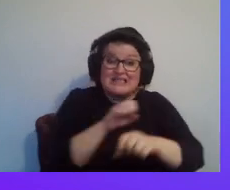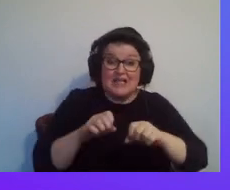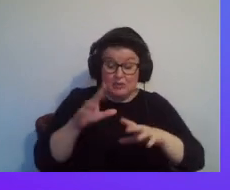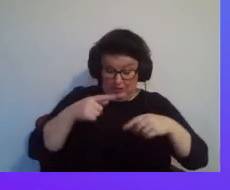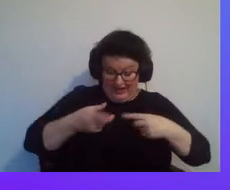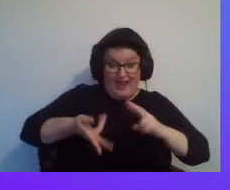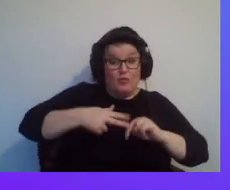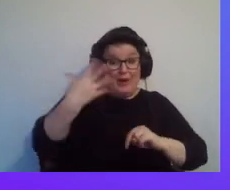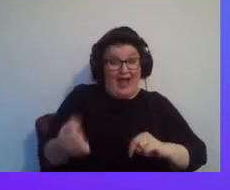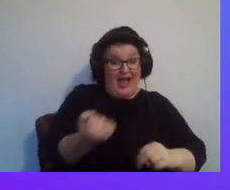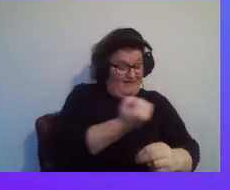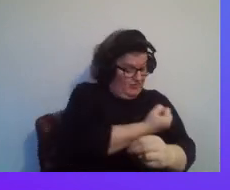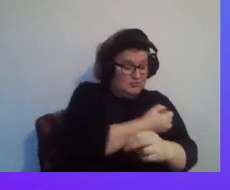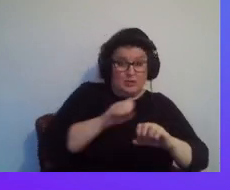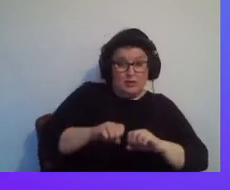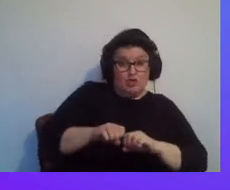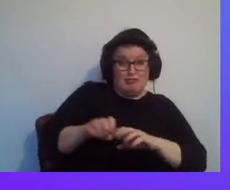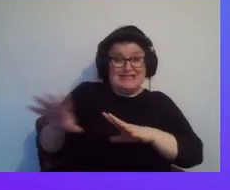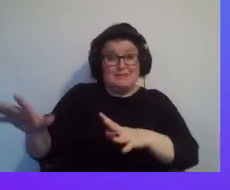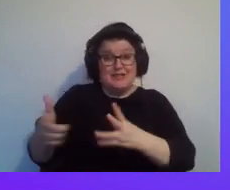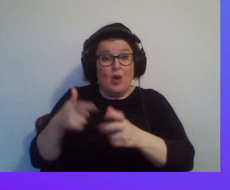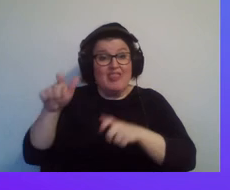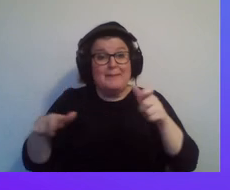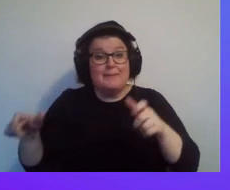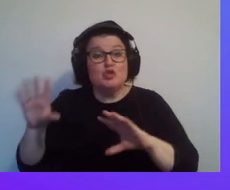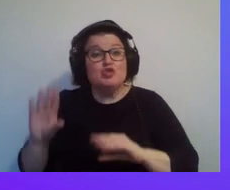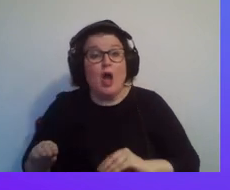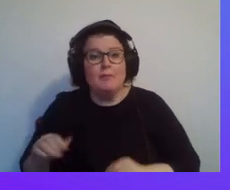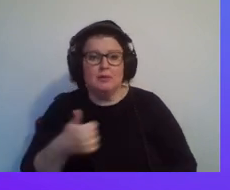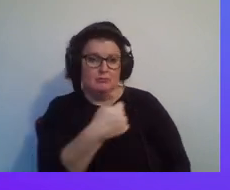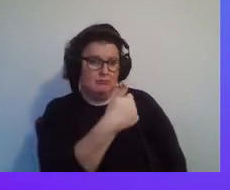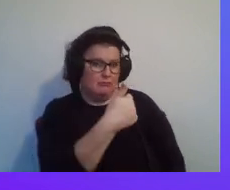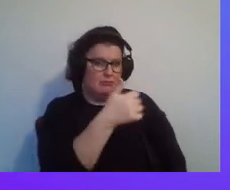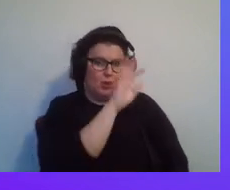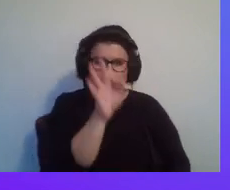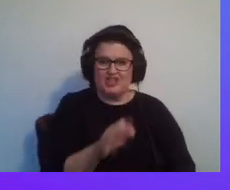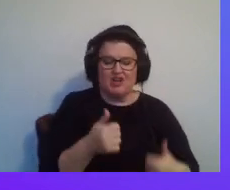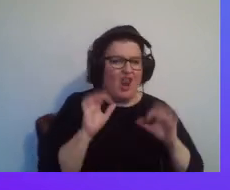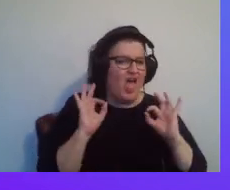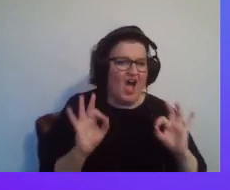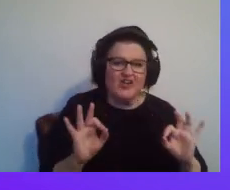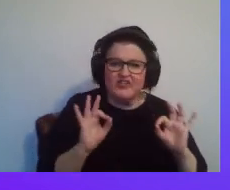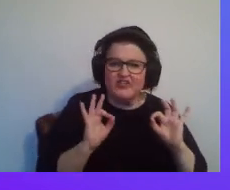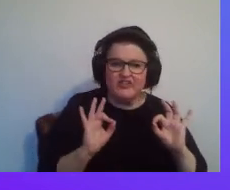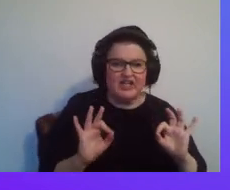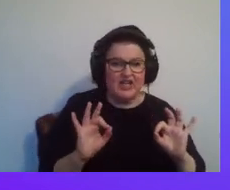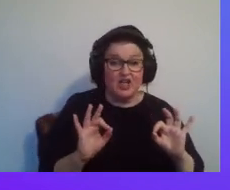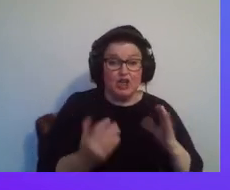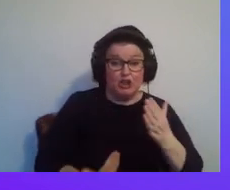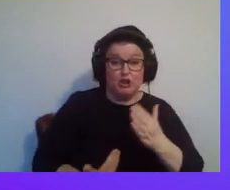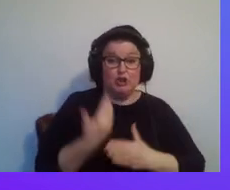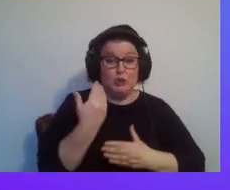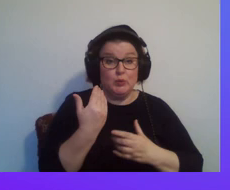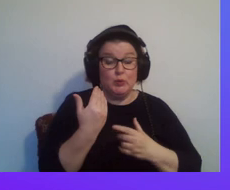so fantastic question. And off, you know, up to the minute data show